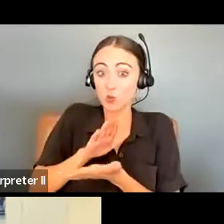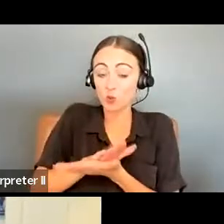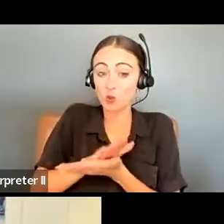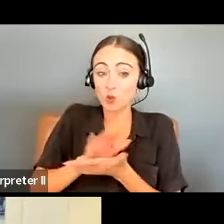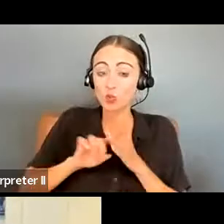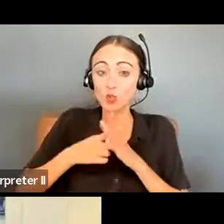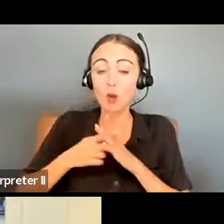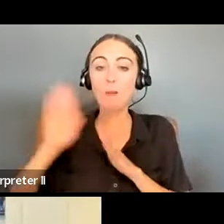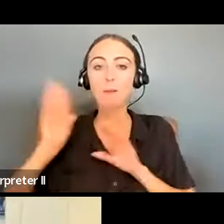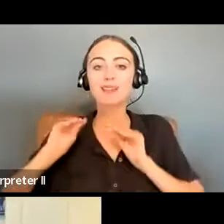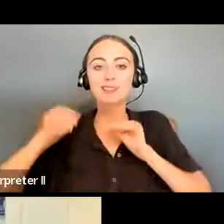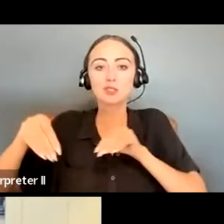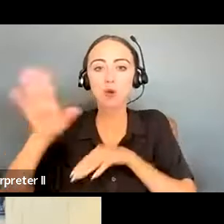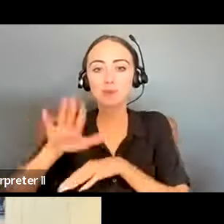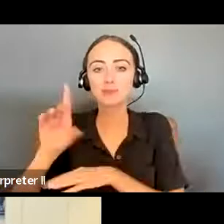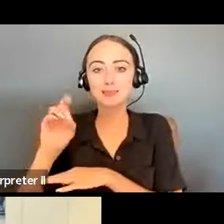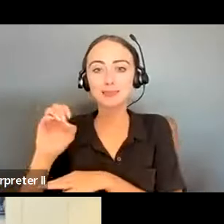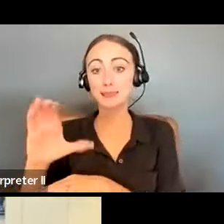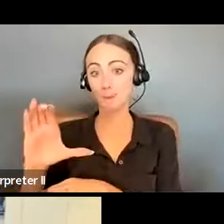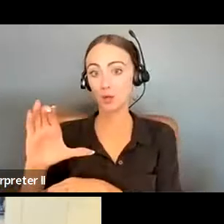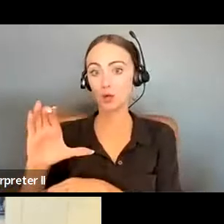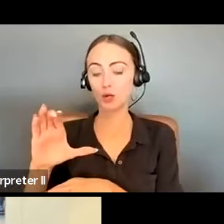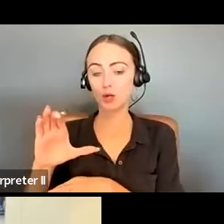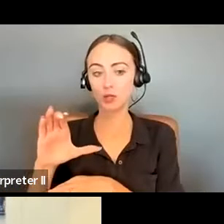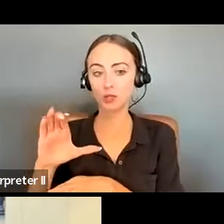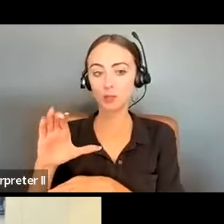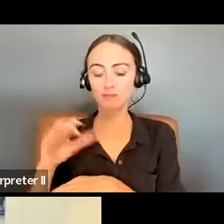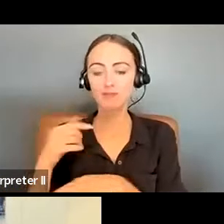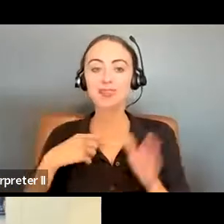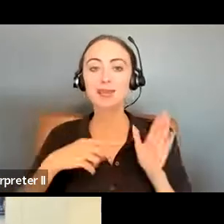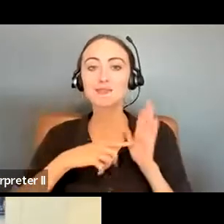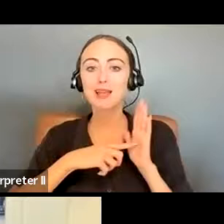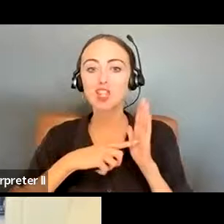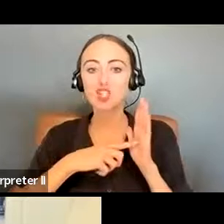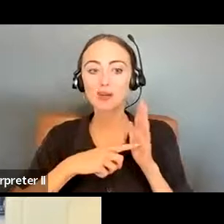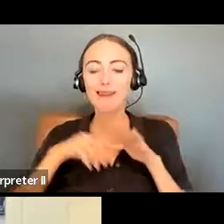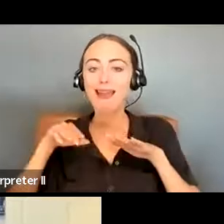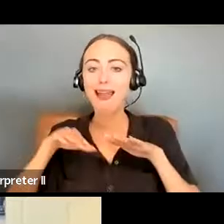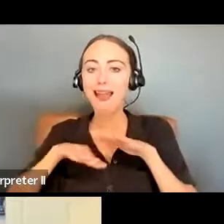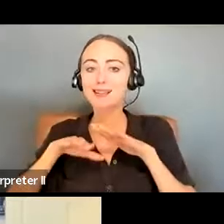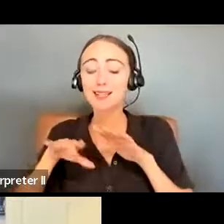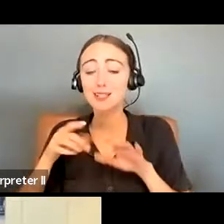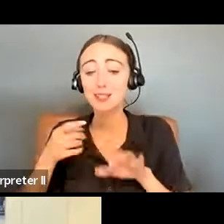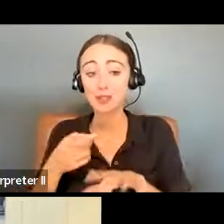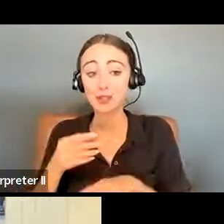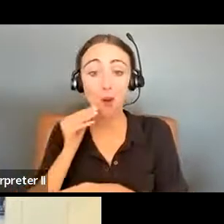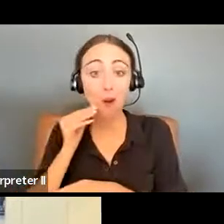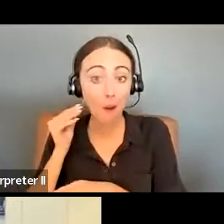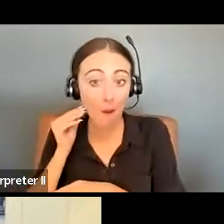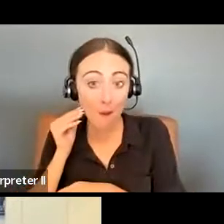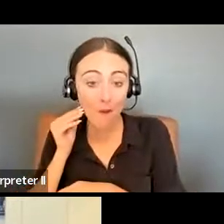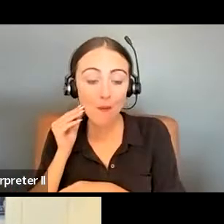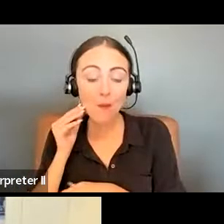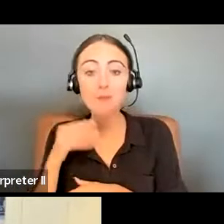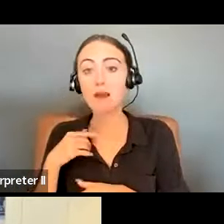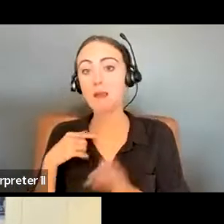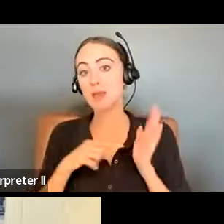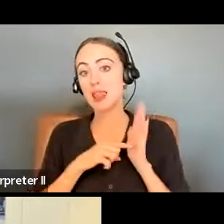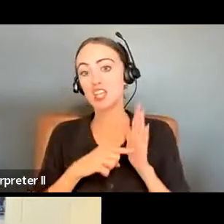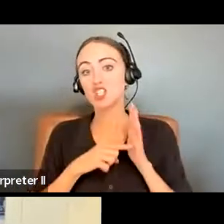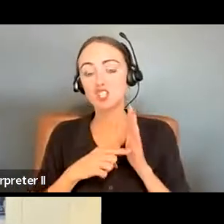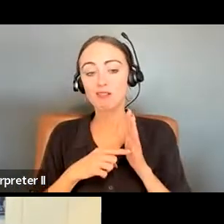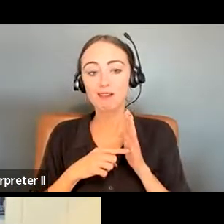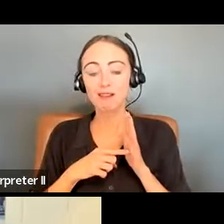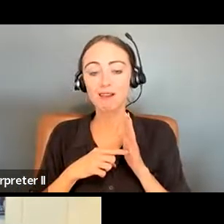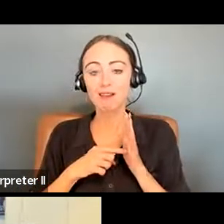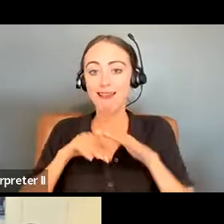by December. I'm illustrating access at home. I'm illustrating